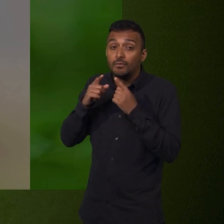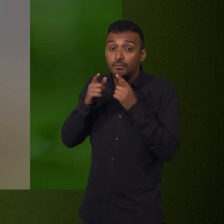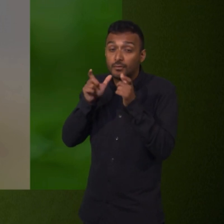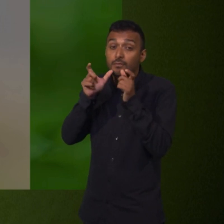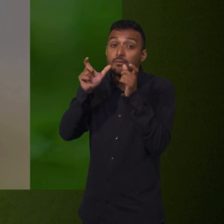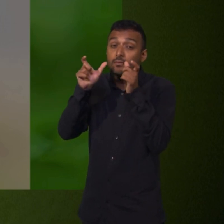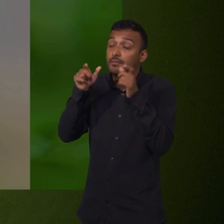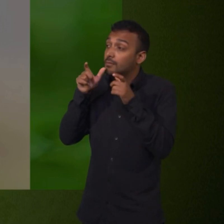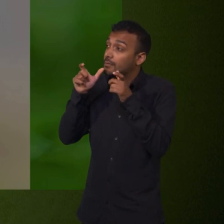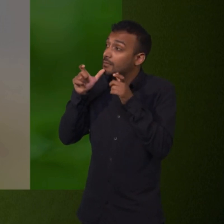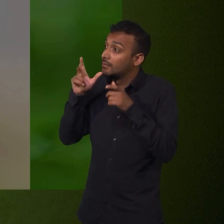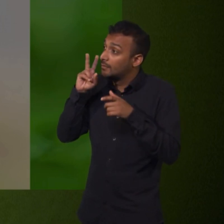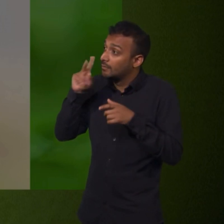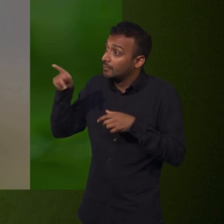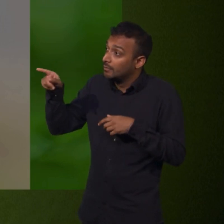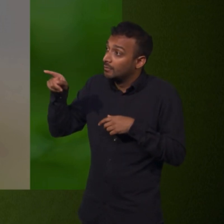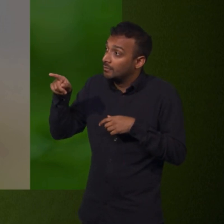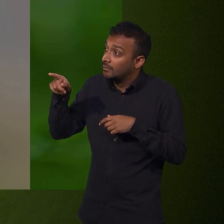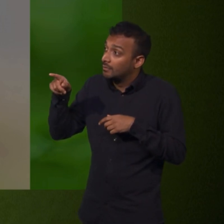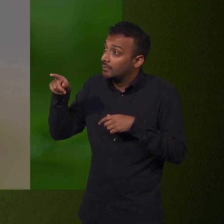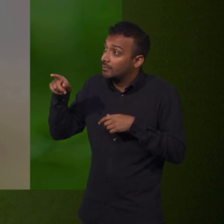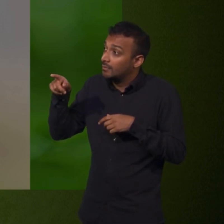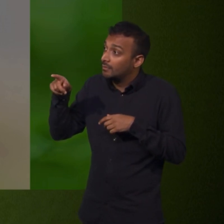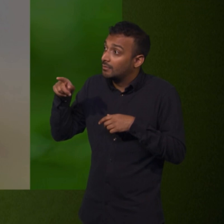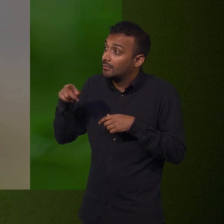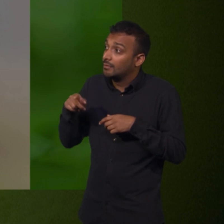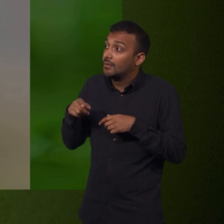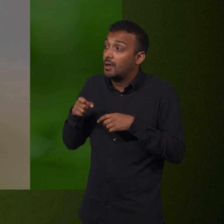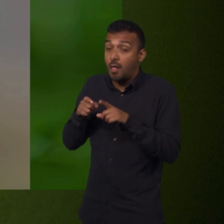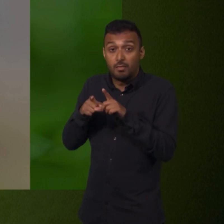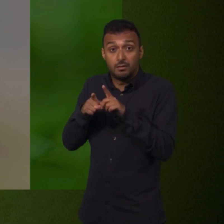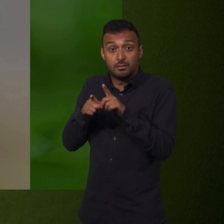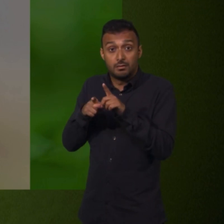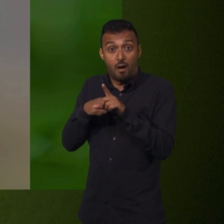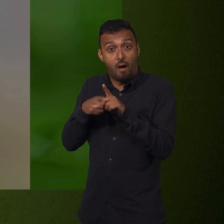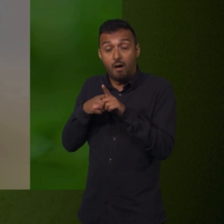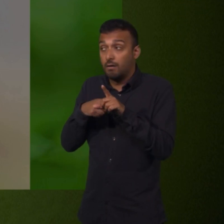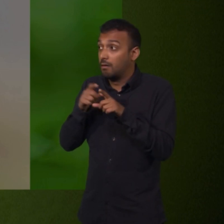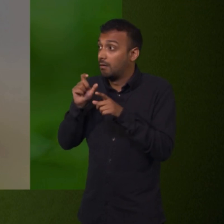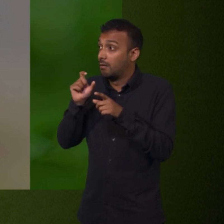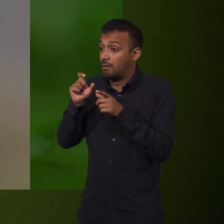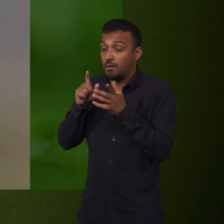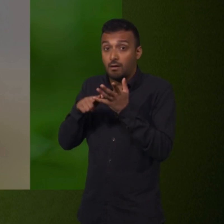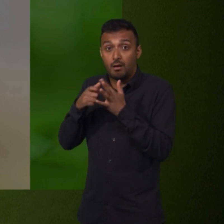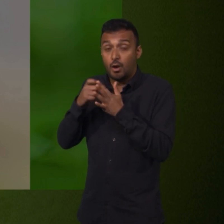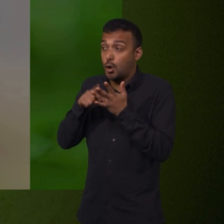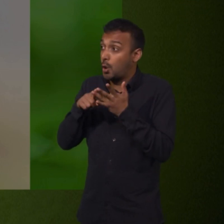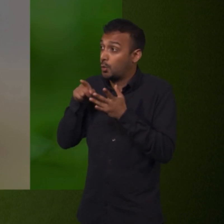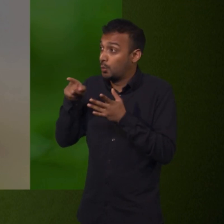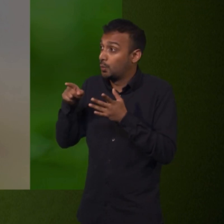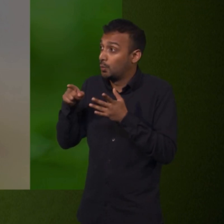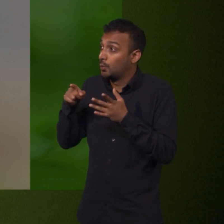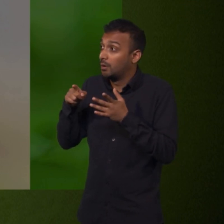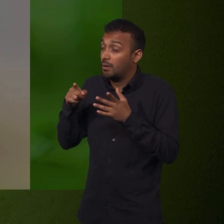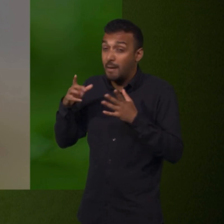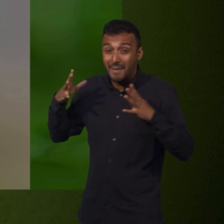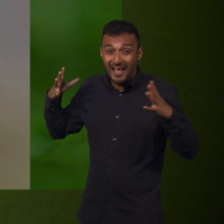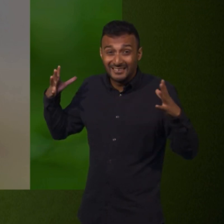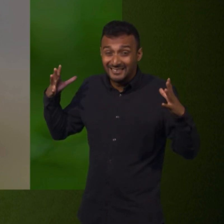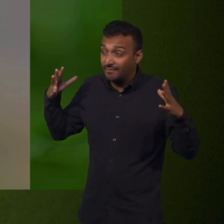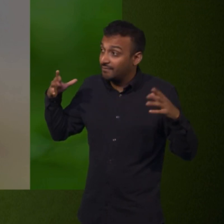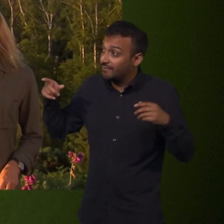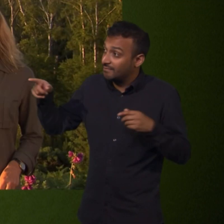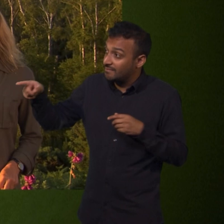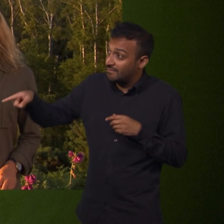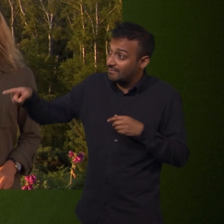shows you how by this stage, the young cuckoo is dwarfing the meadow pipit, which is perched on its back to put food into